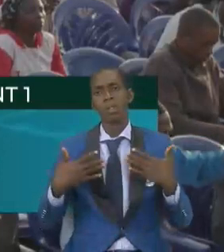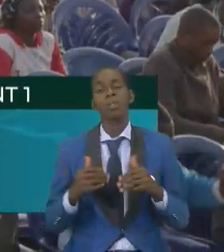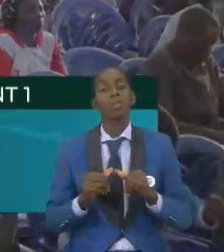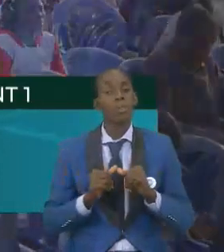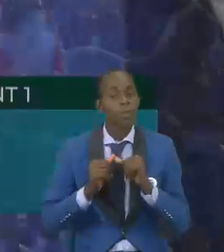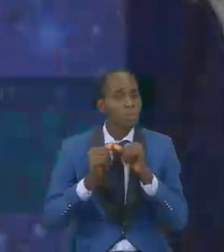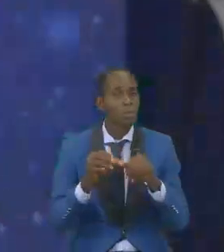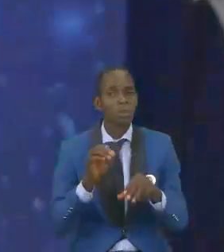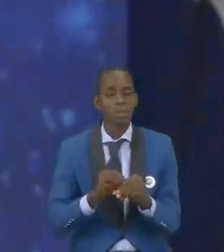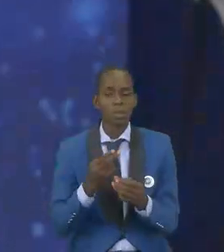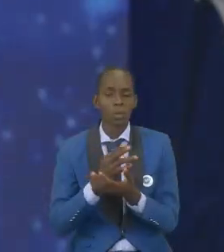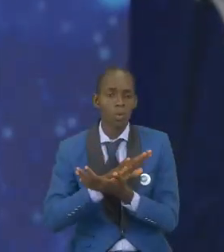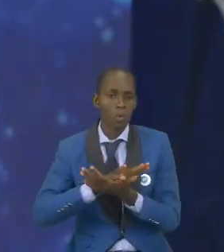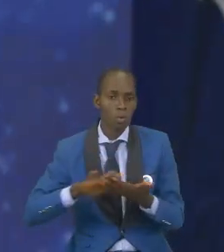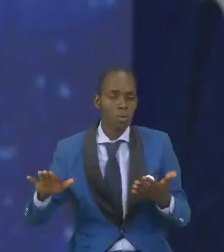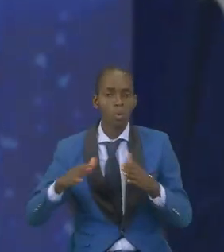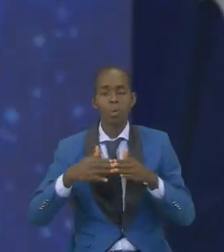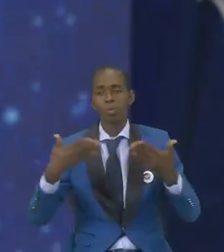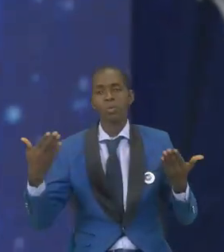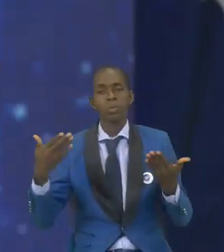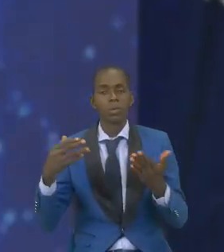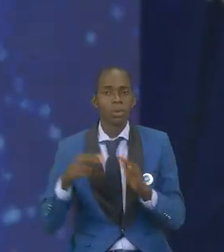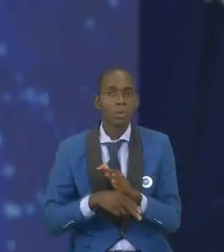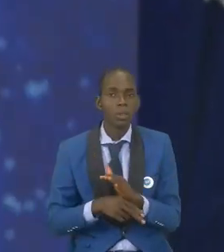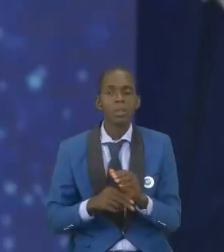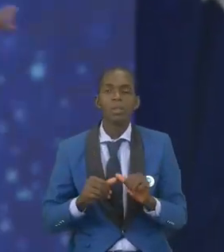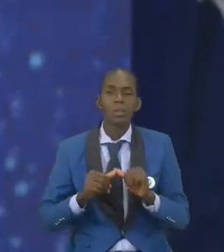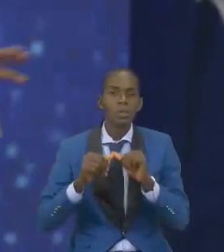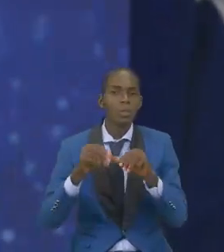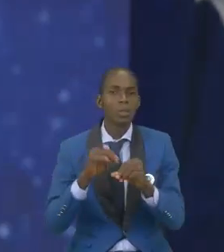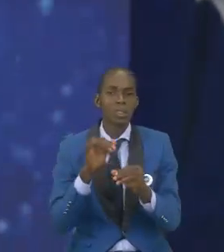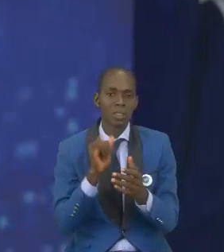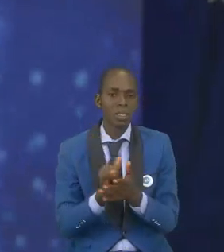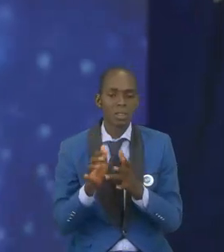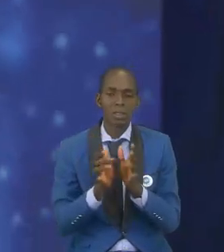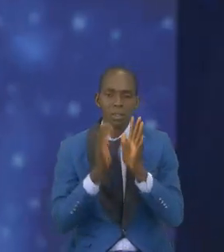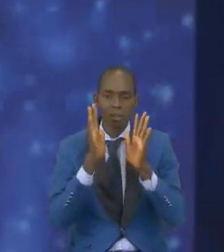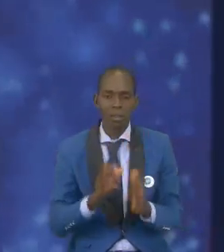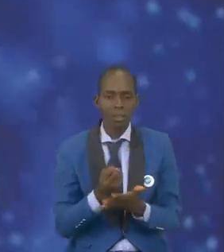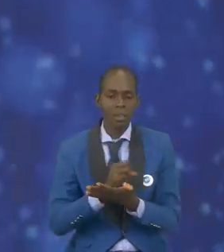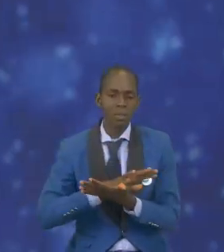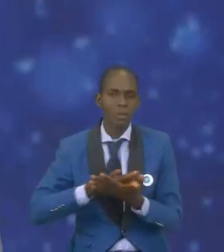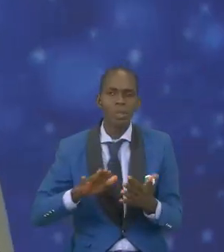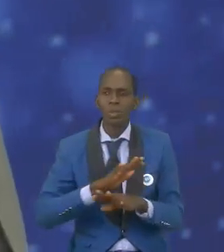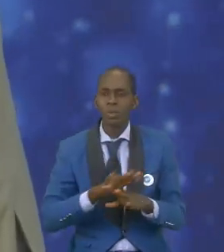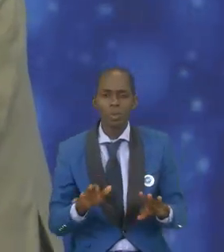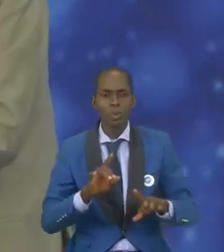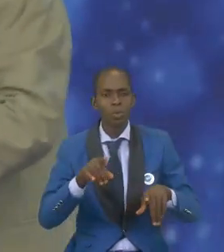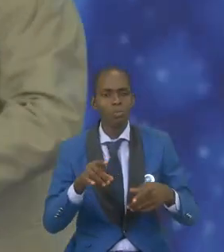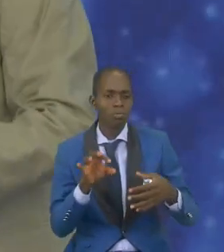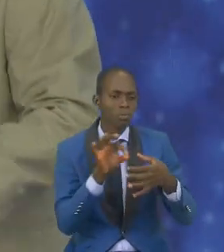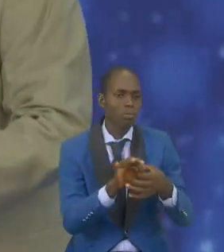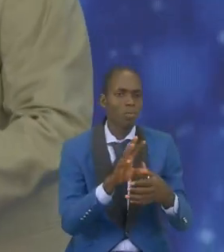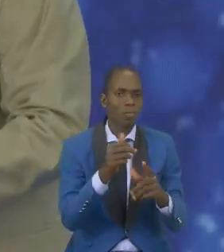holiness. Keep on in that experience of sanctification. Don't get into any kind of a